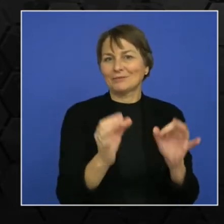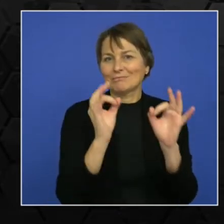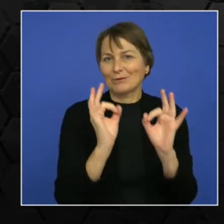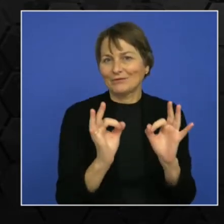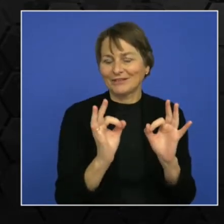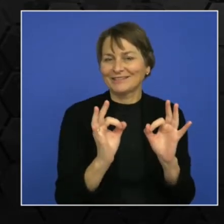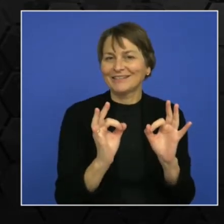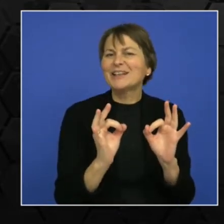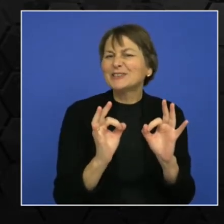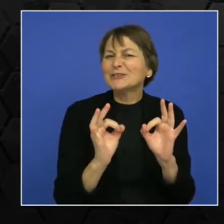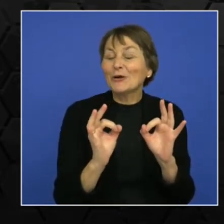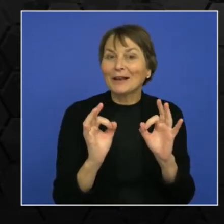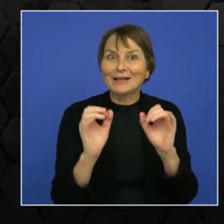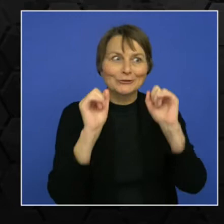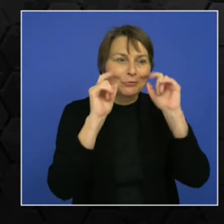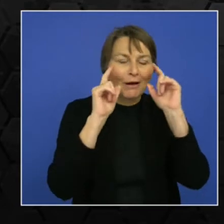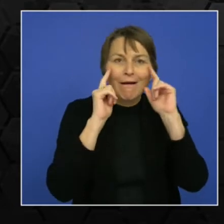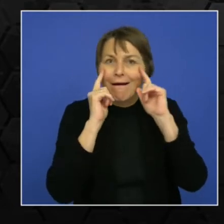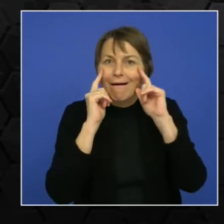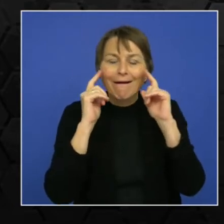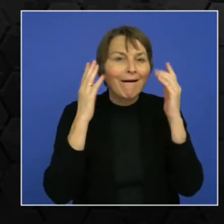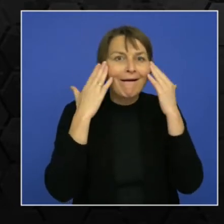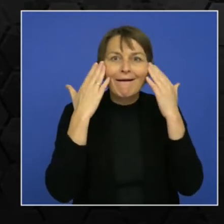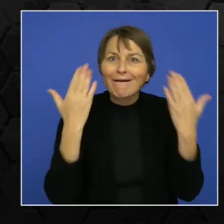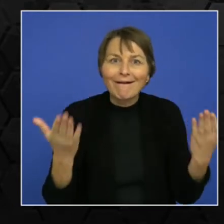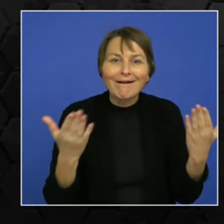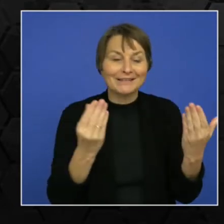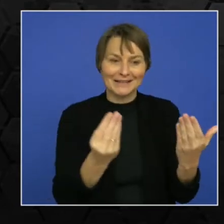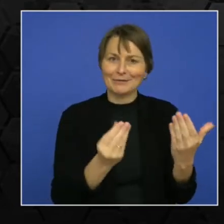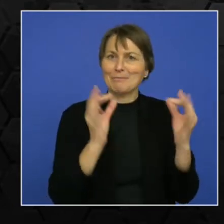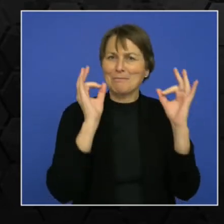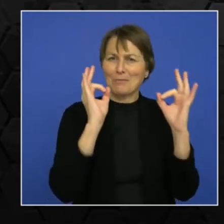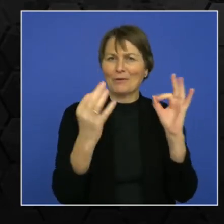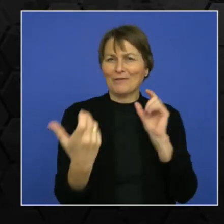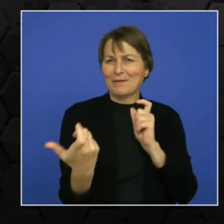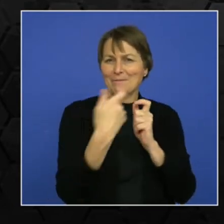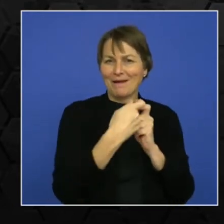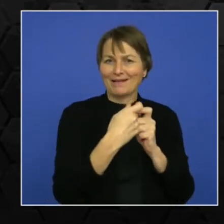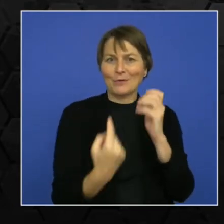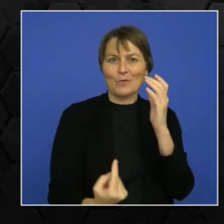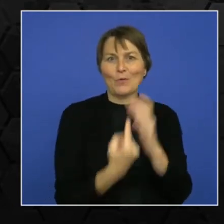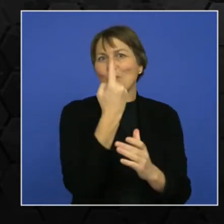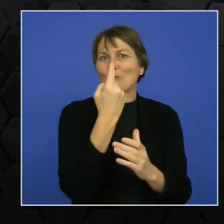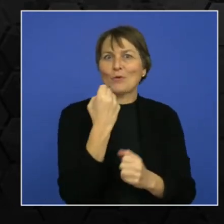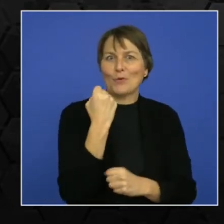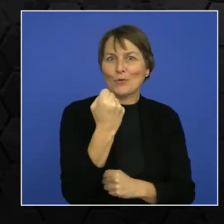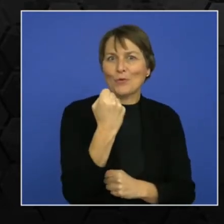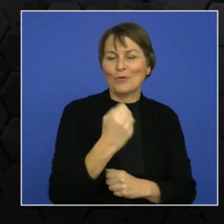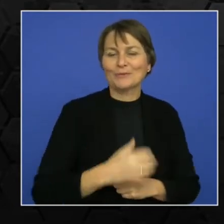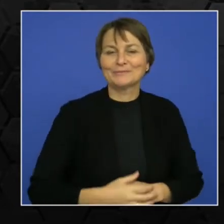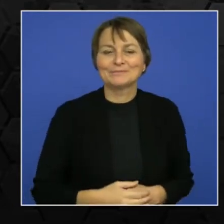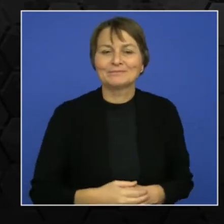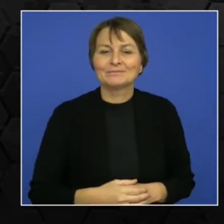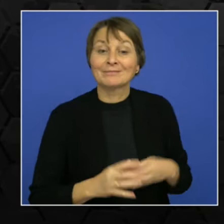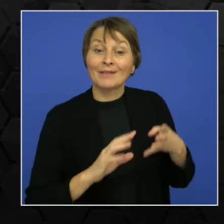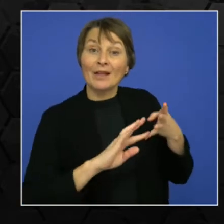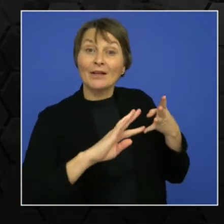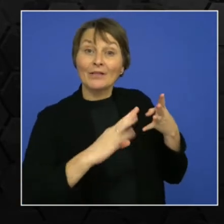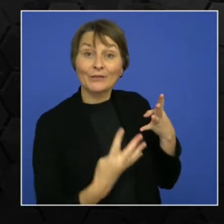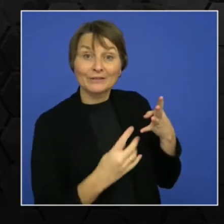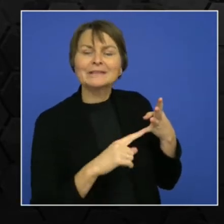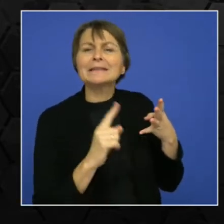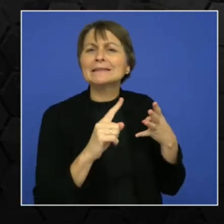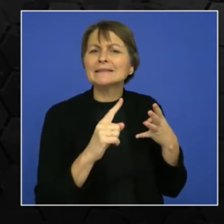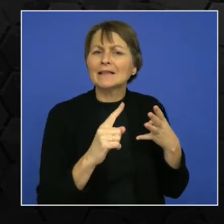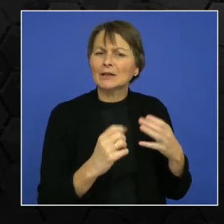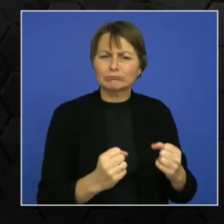kind of surprised to see that which is a great recommendation. So the next one to consider is the increased diversity part. So